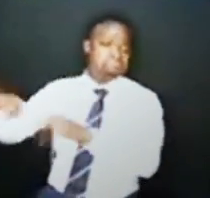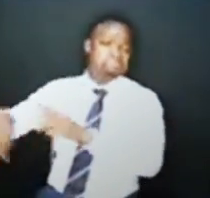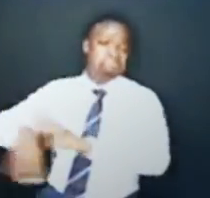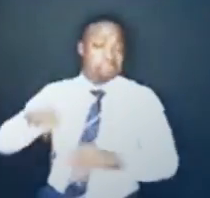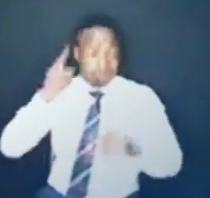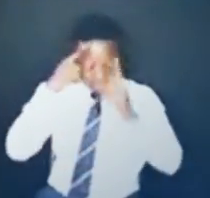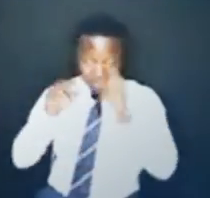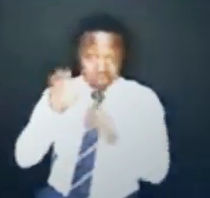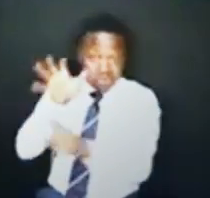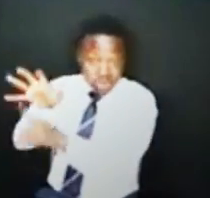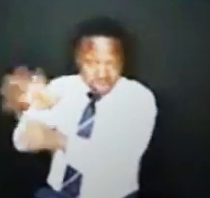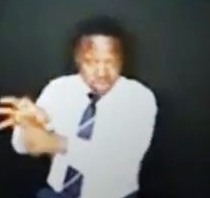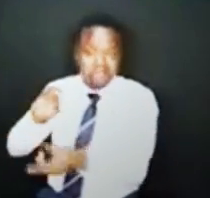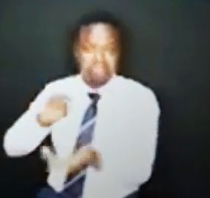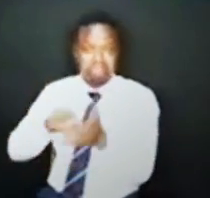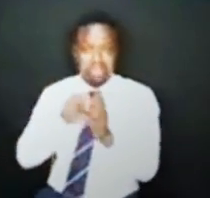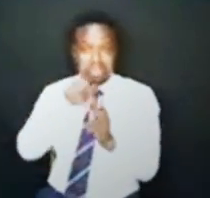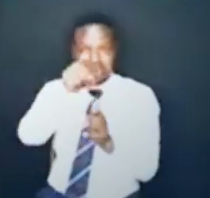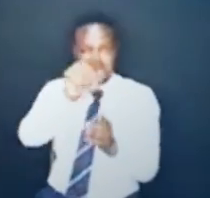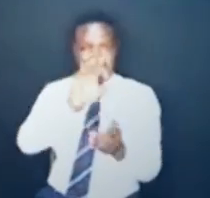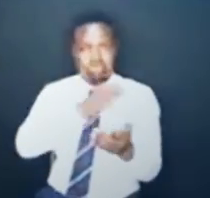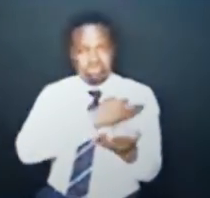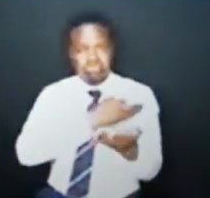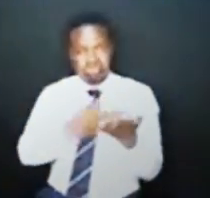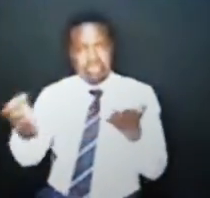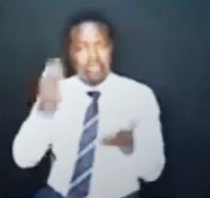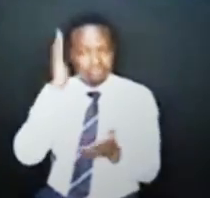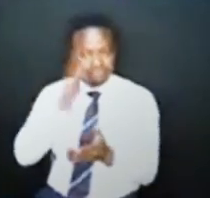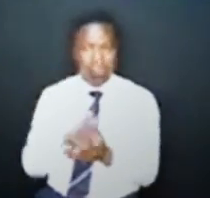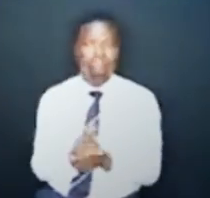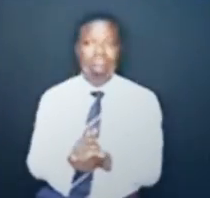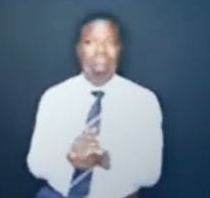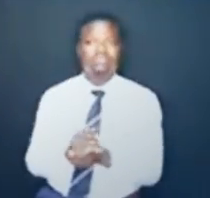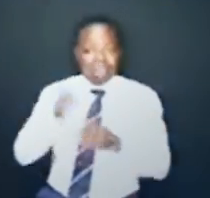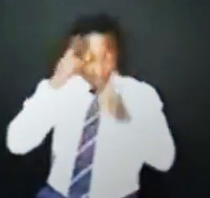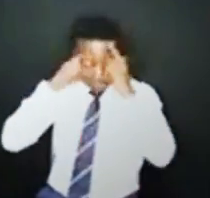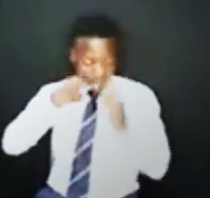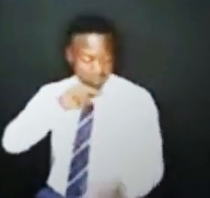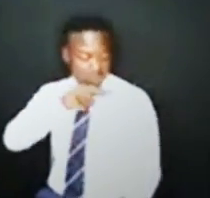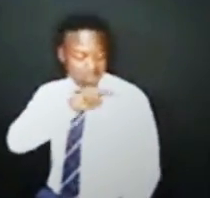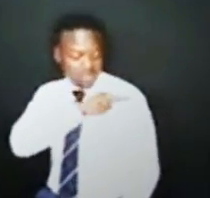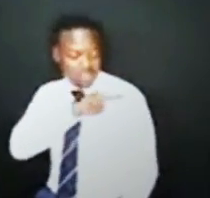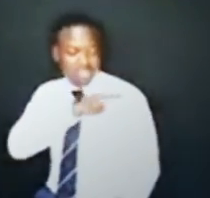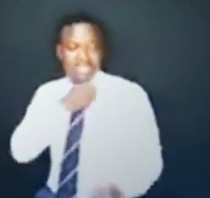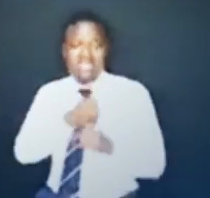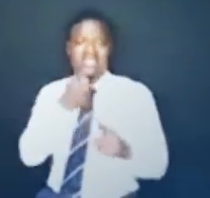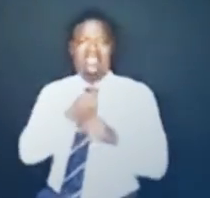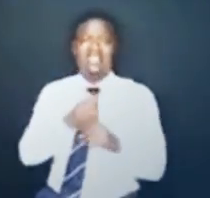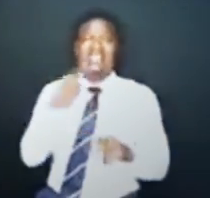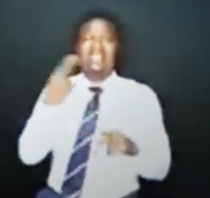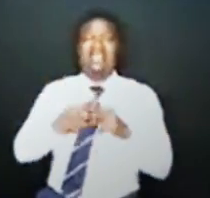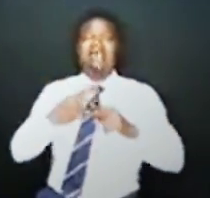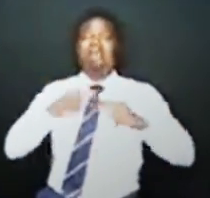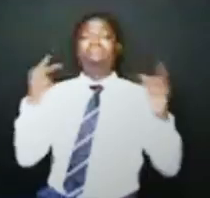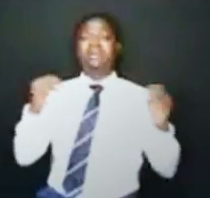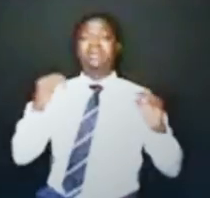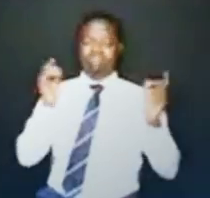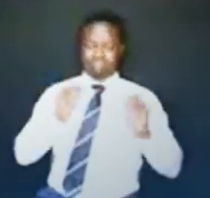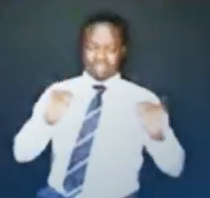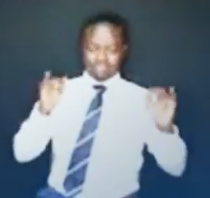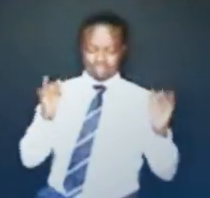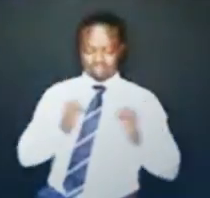See, some people like Haman have bloated images of themselves.